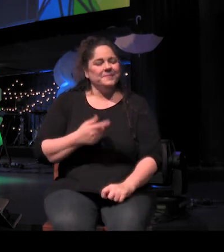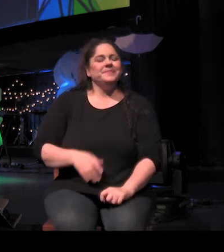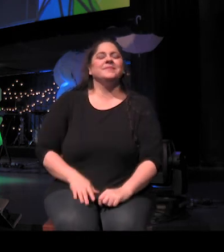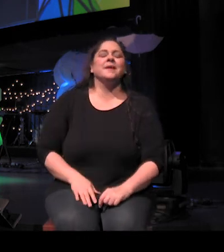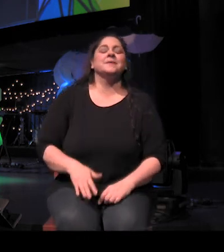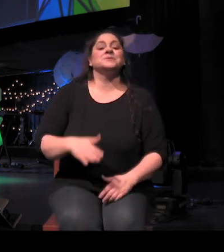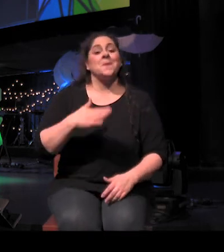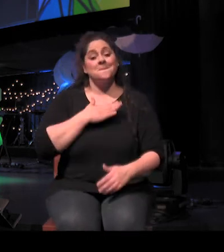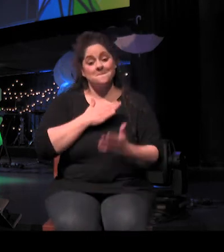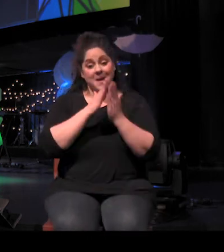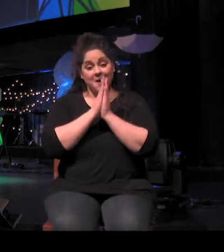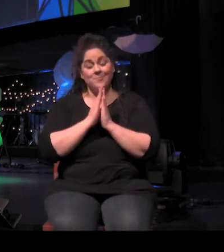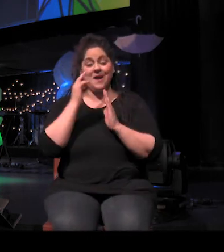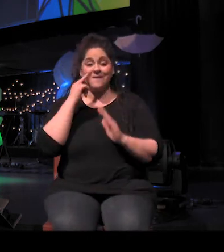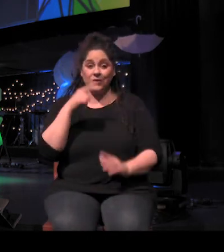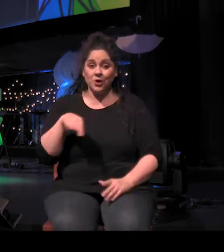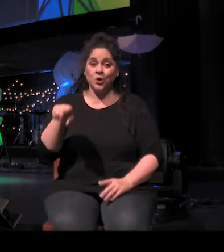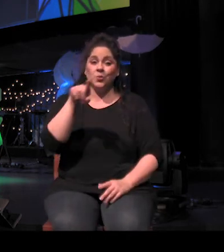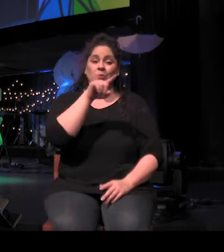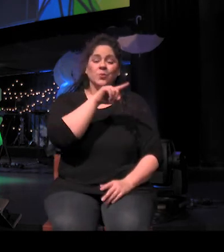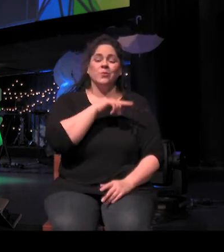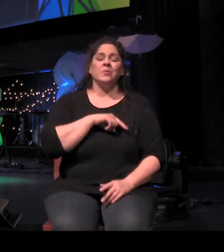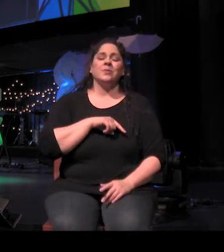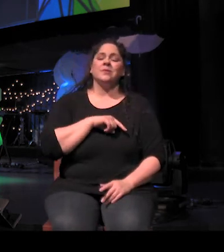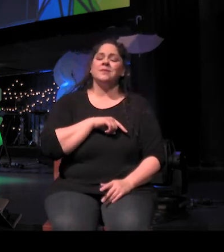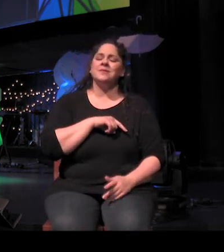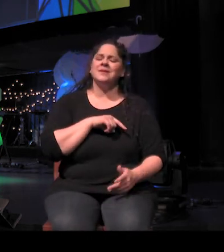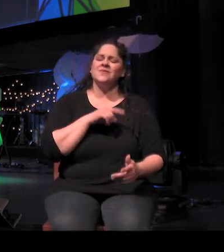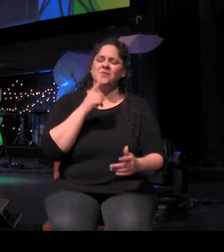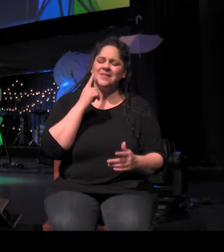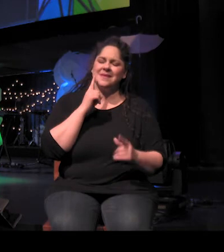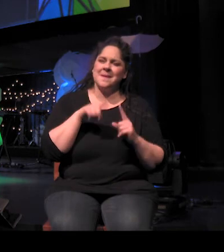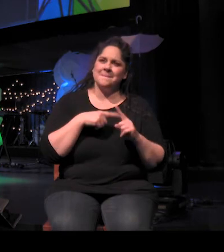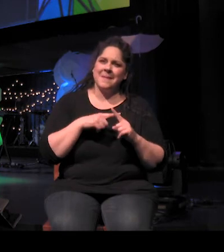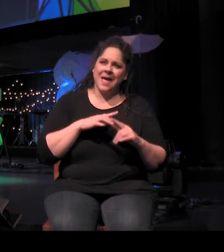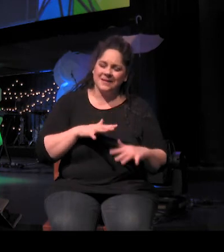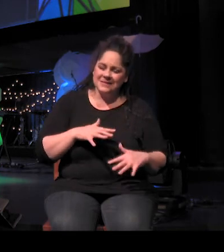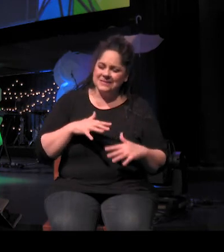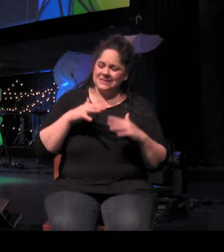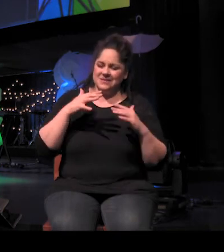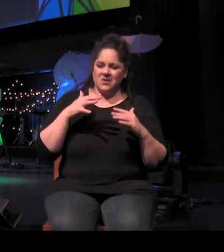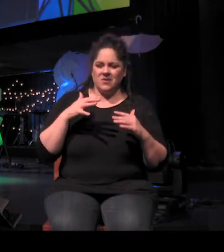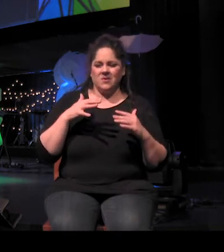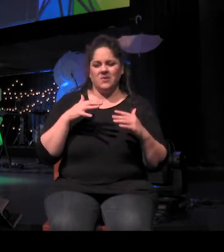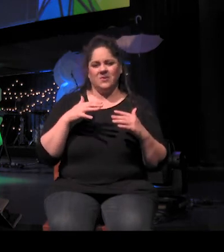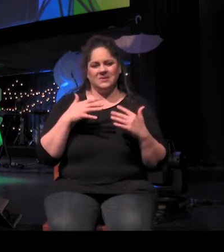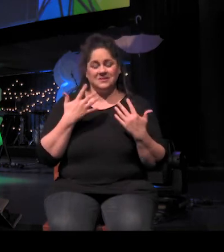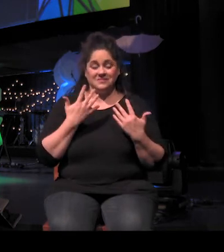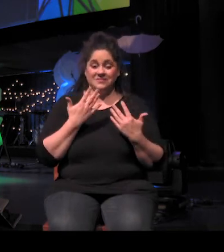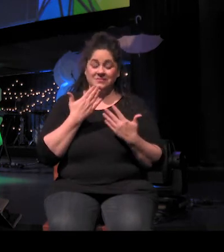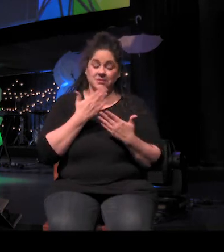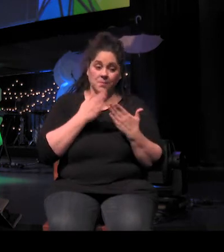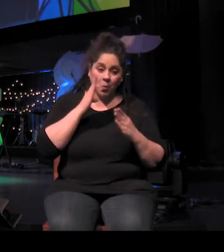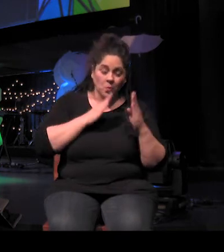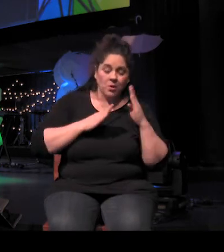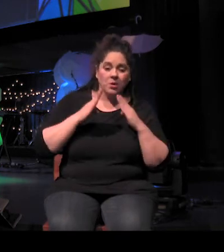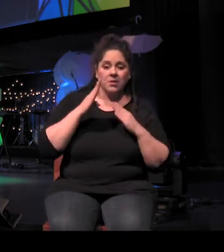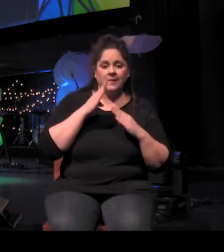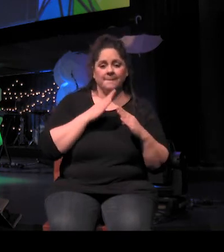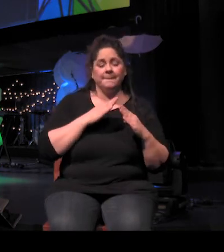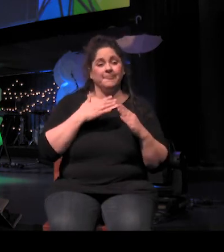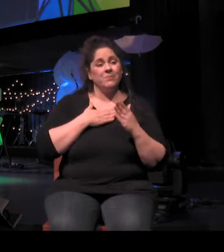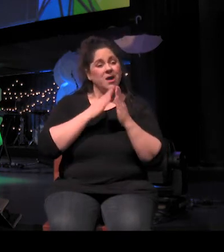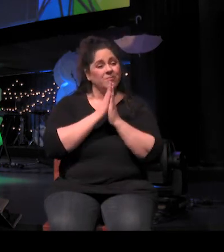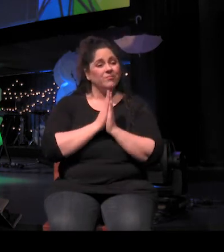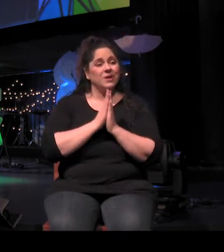That's my prayer for us today is as we're thinking about anxiety, if you're dealing with some type of worry, my